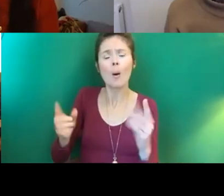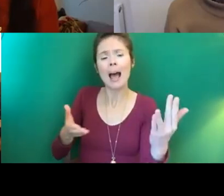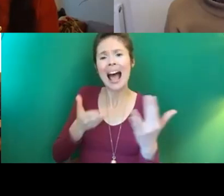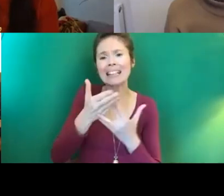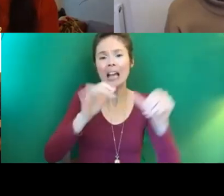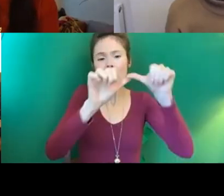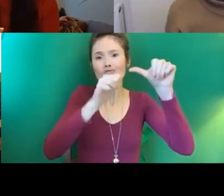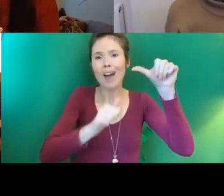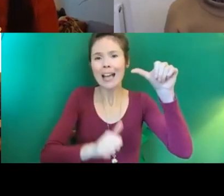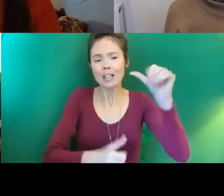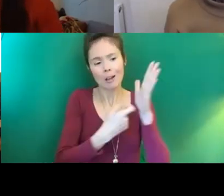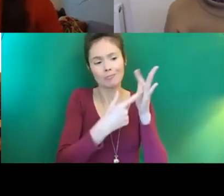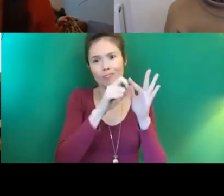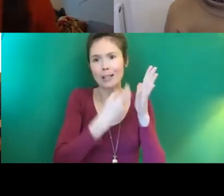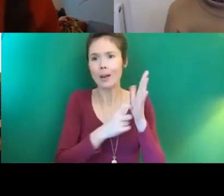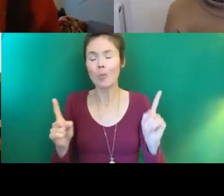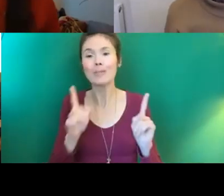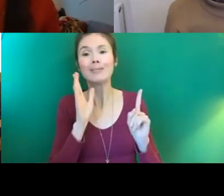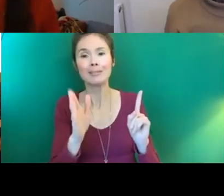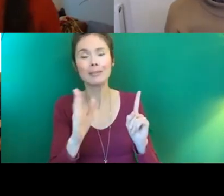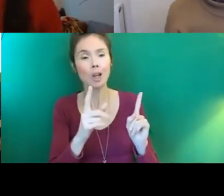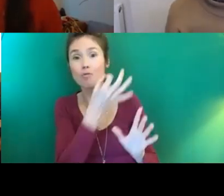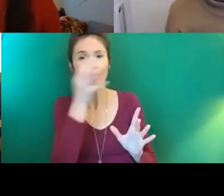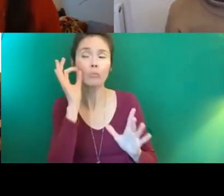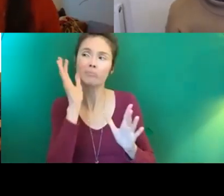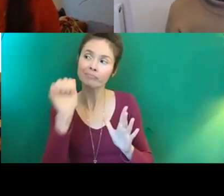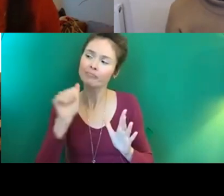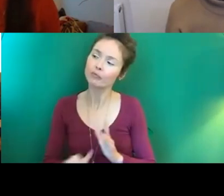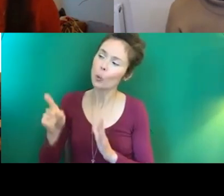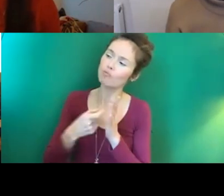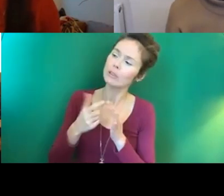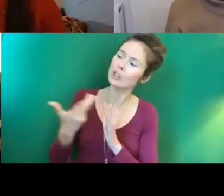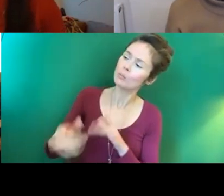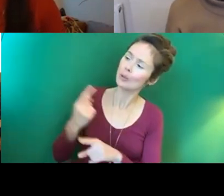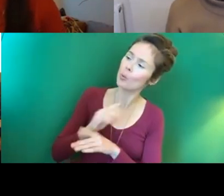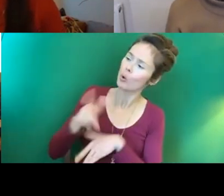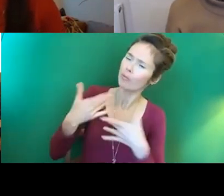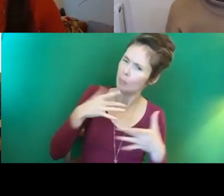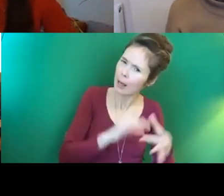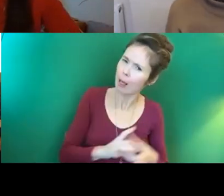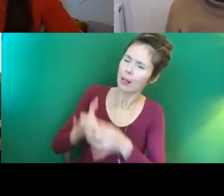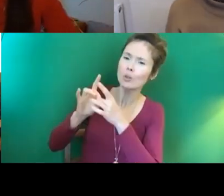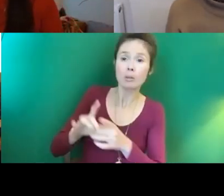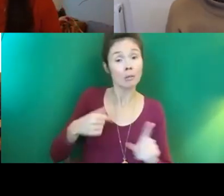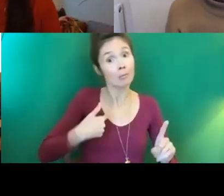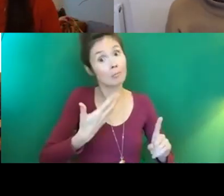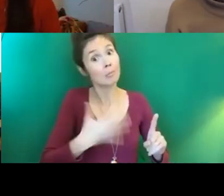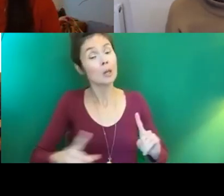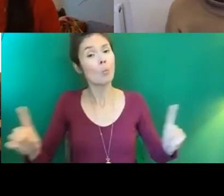riders? Well, yeah, following on from what Rich was saying, we've had a couple of